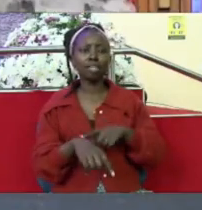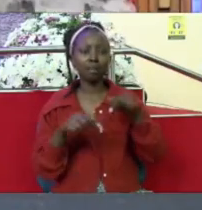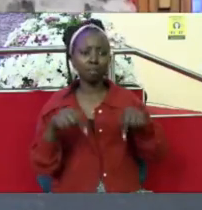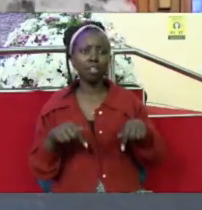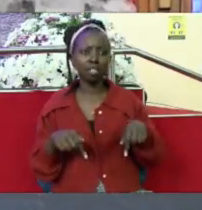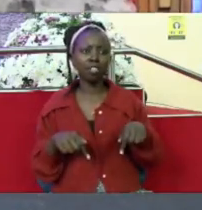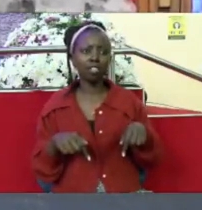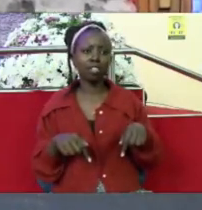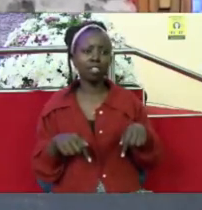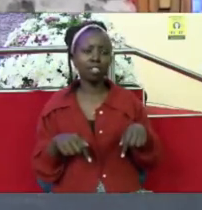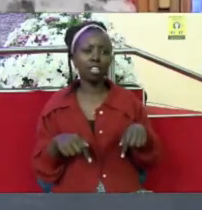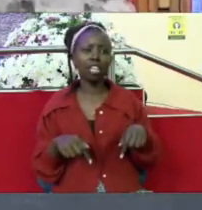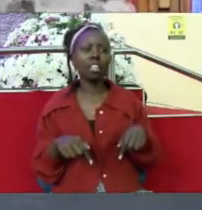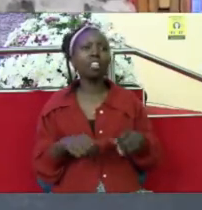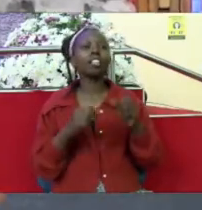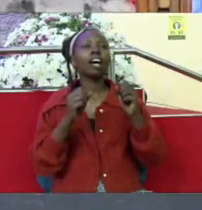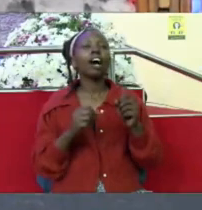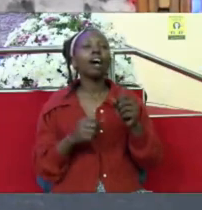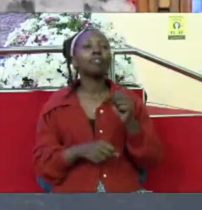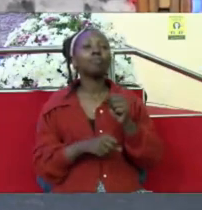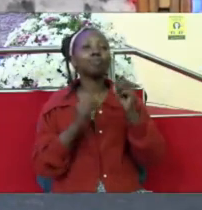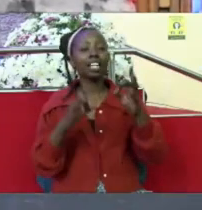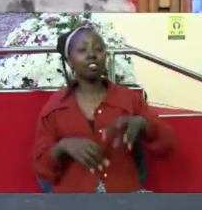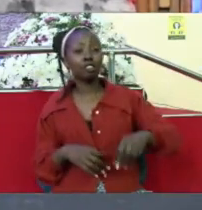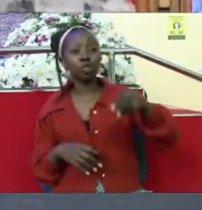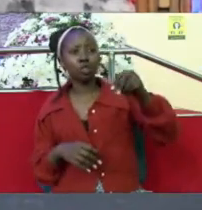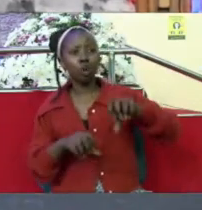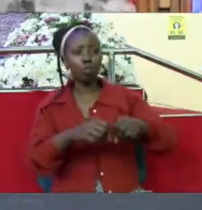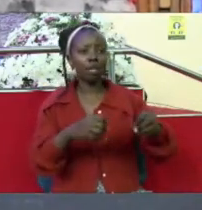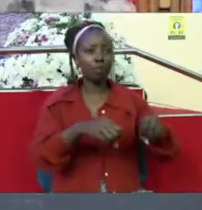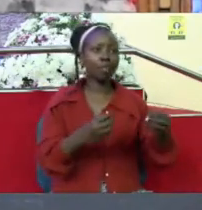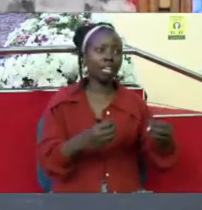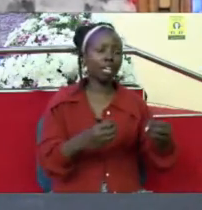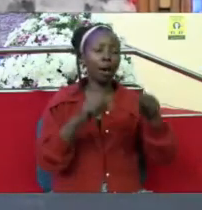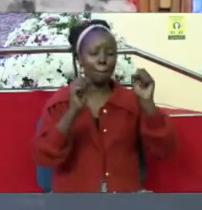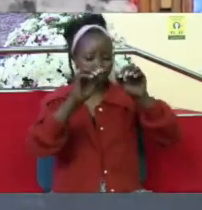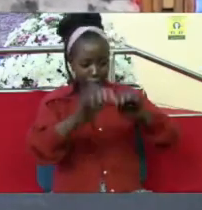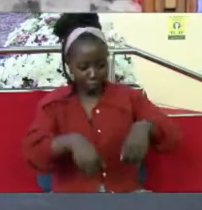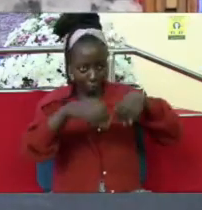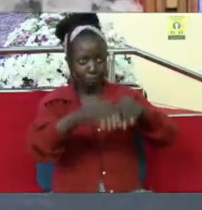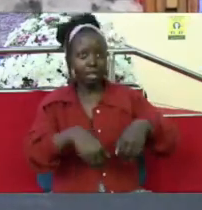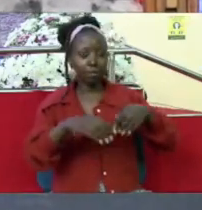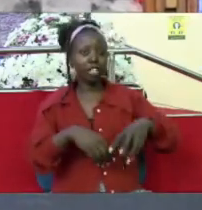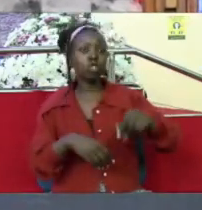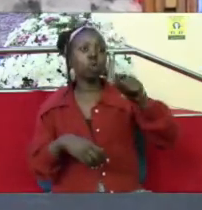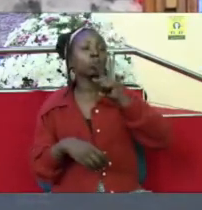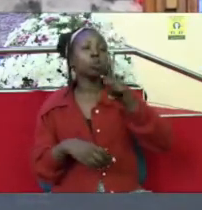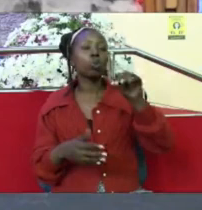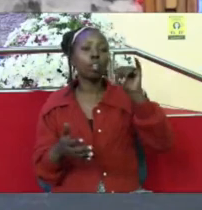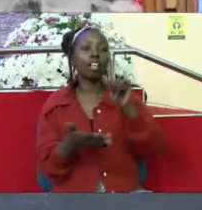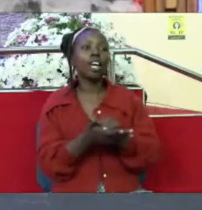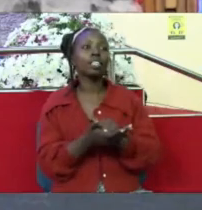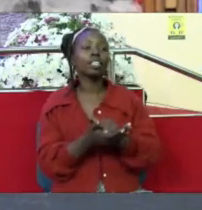Ya kwamba broken soil lazima uchimbe kwa udongo. Uchimbe kwa udongo ndio uweze kupanda. You have to break it. Lazima utachimba. Never forget